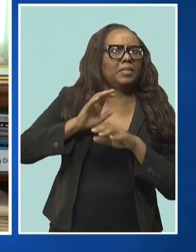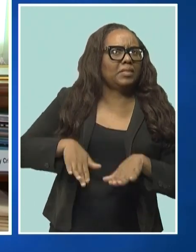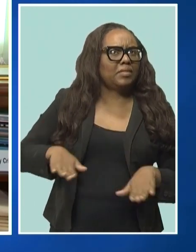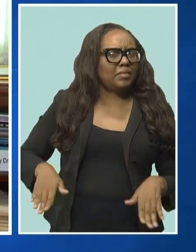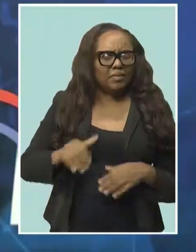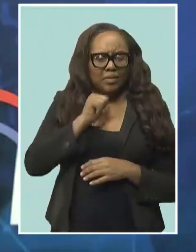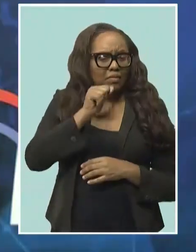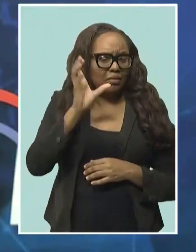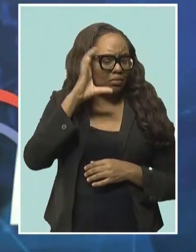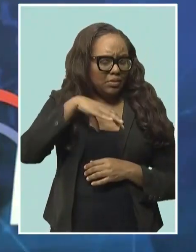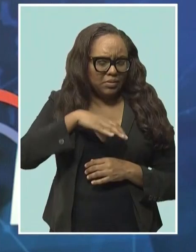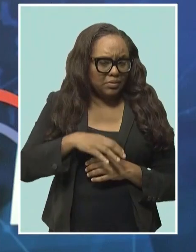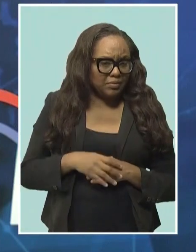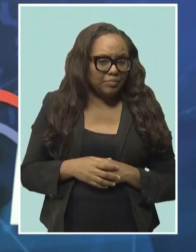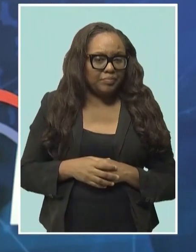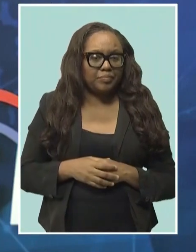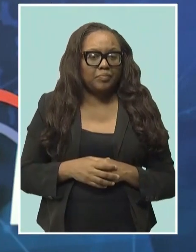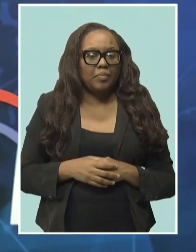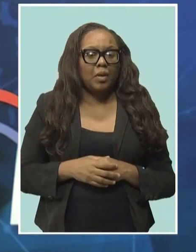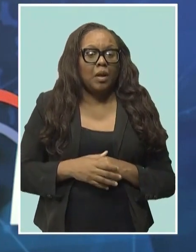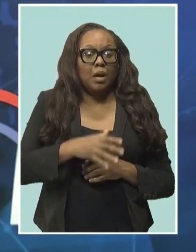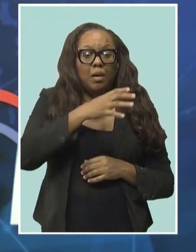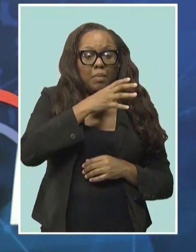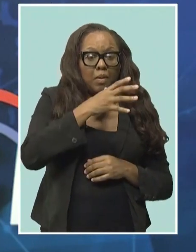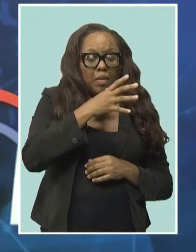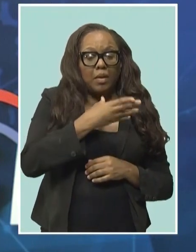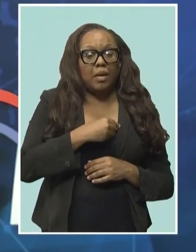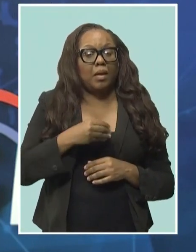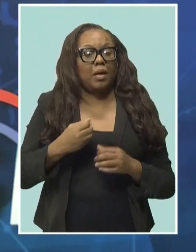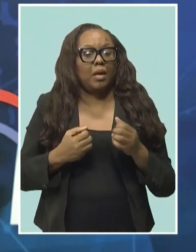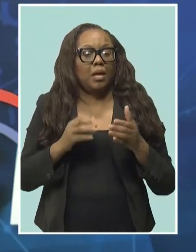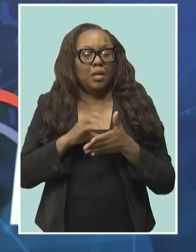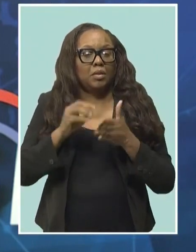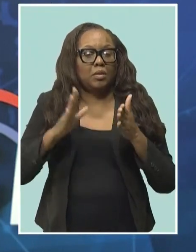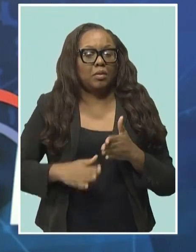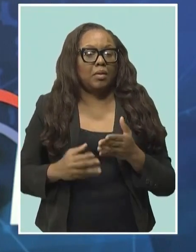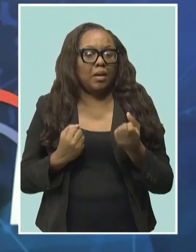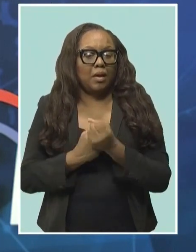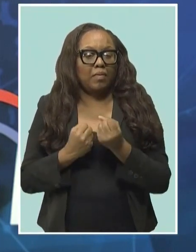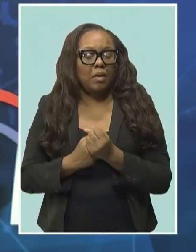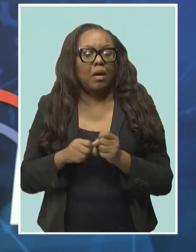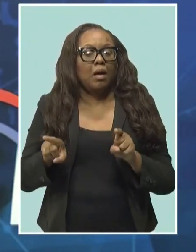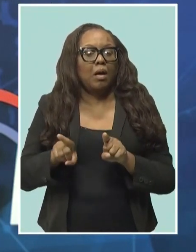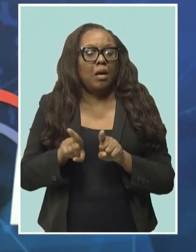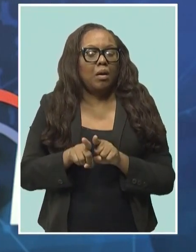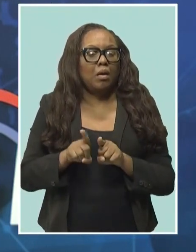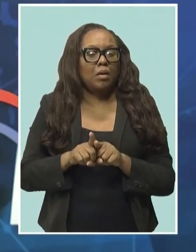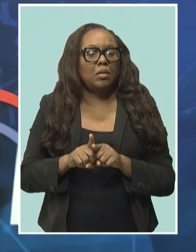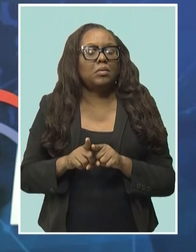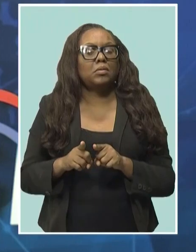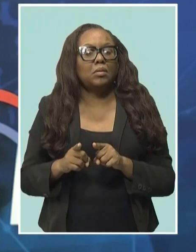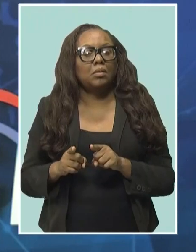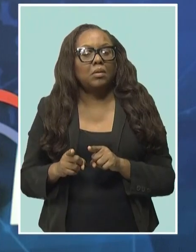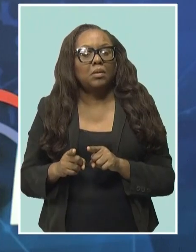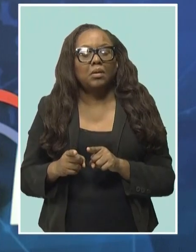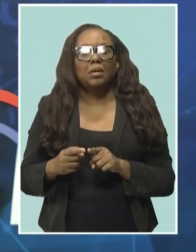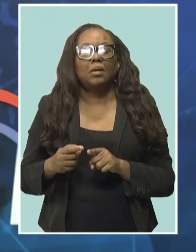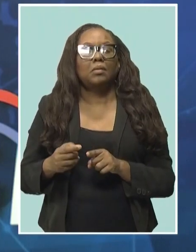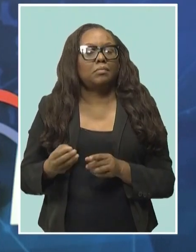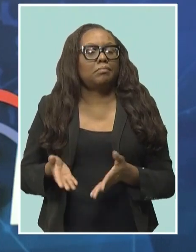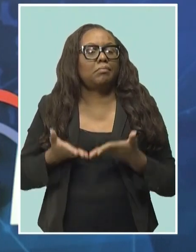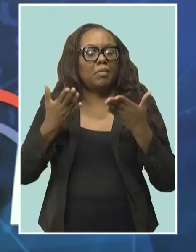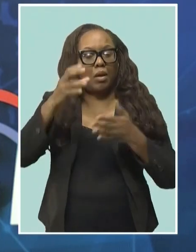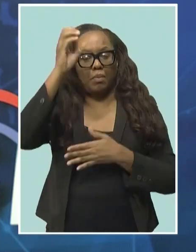unusual. Parent and student advocate Paula Ann Moore has also weighed in on the situation. While she understands the right